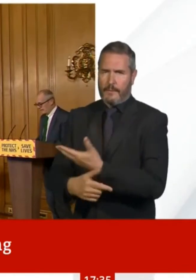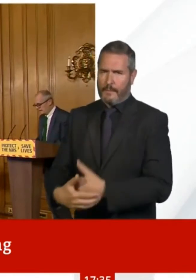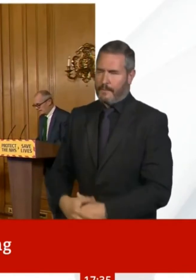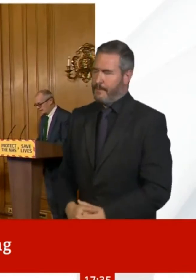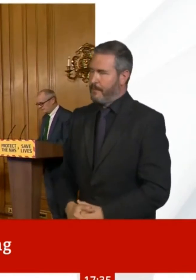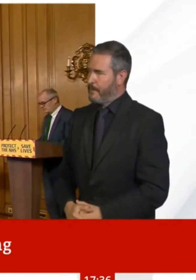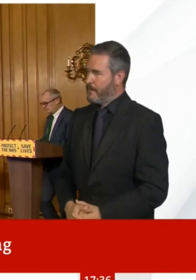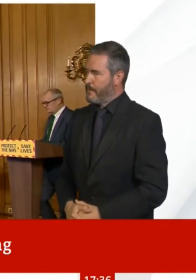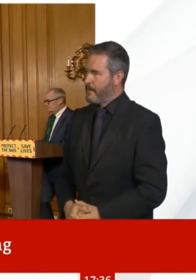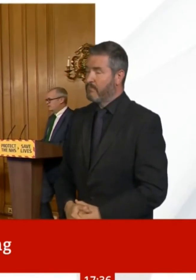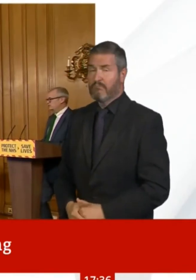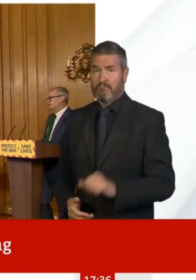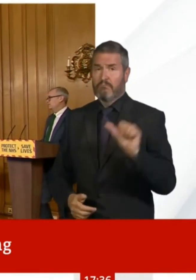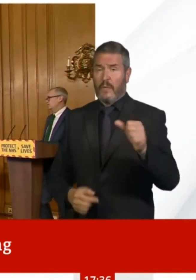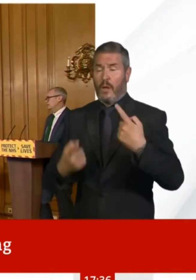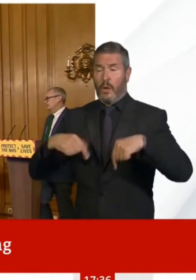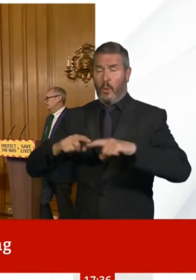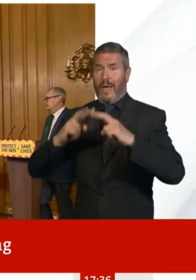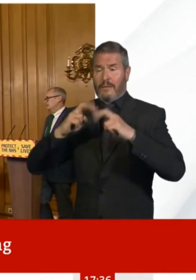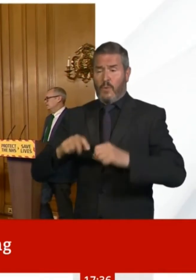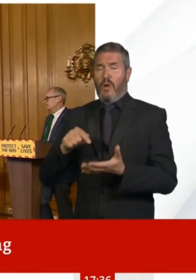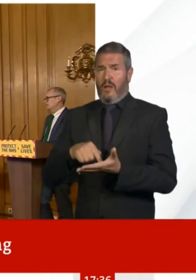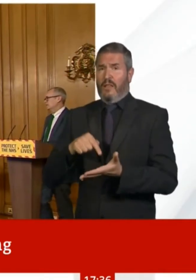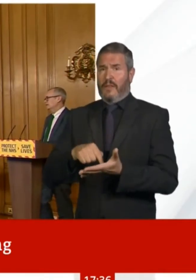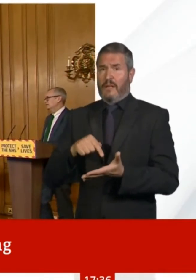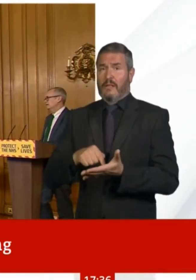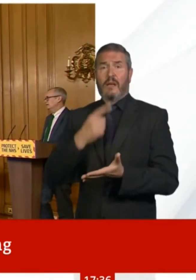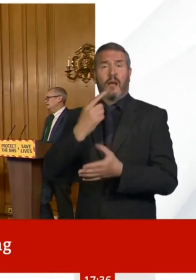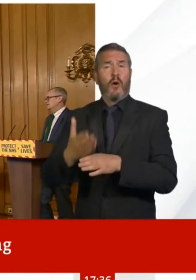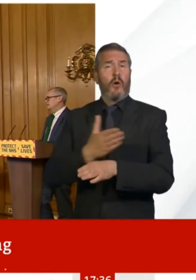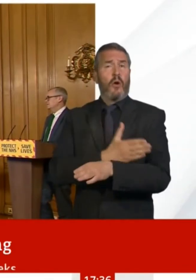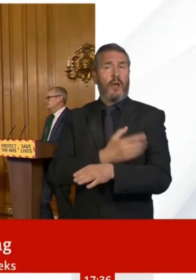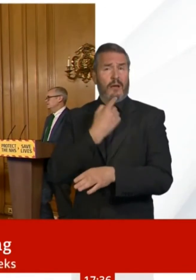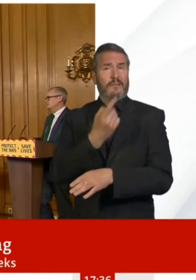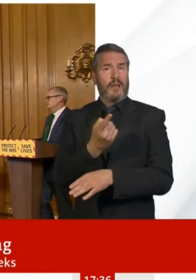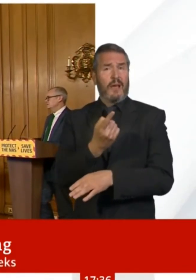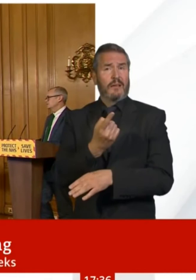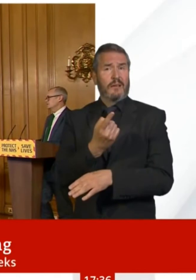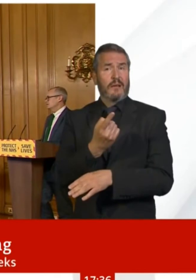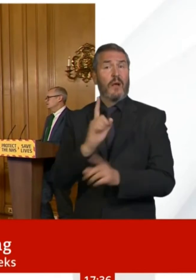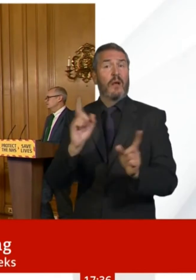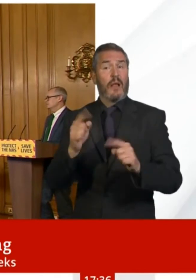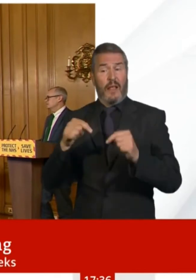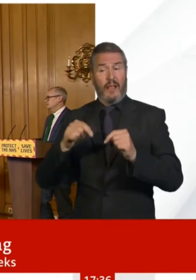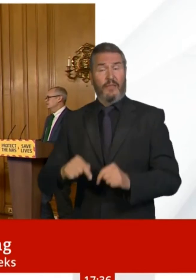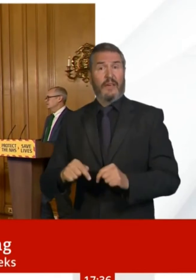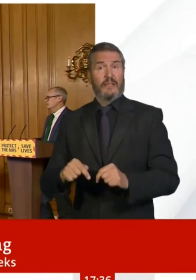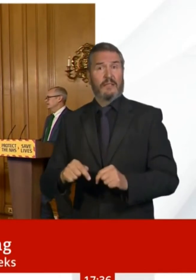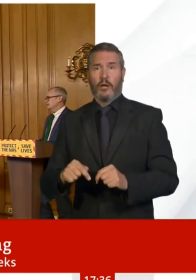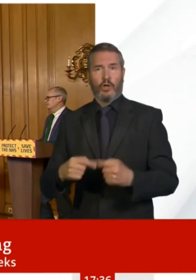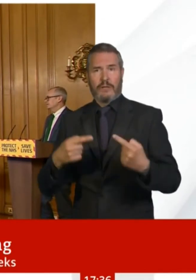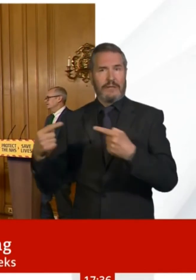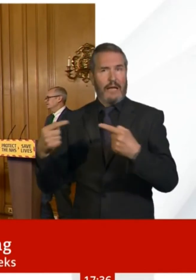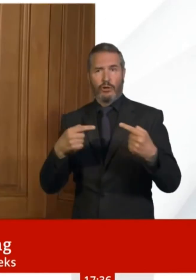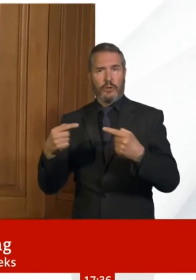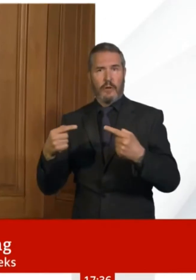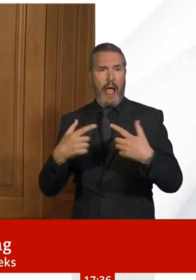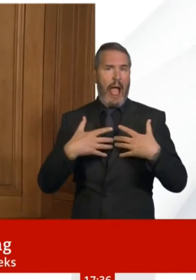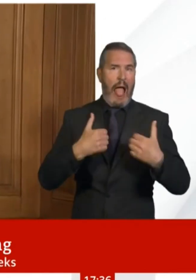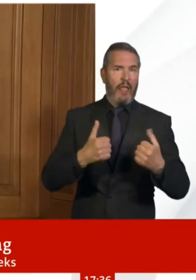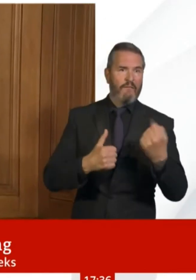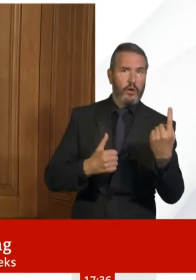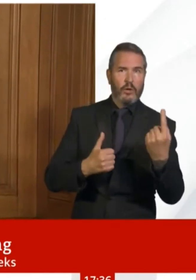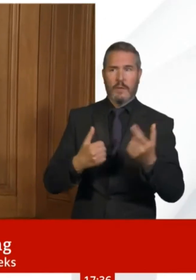look at it, and just to reiterate the point I made earlier on, at the moment, this is not a tension between the economy and health. It's